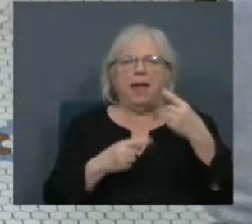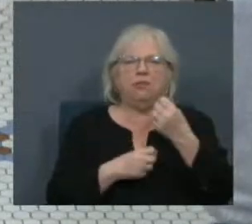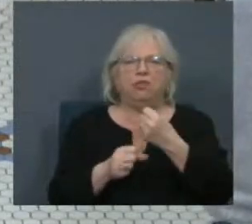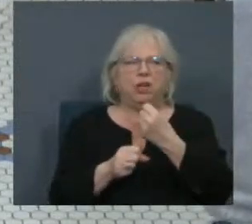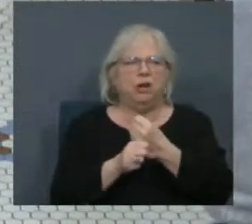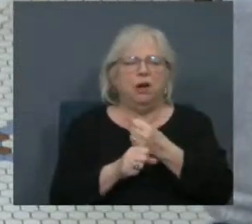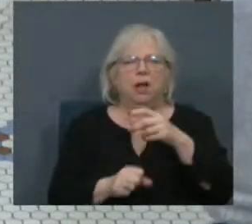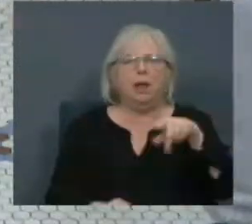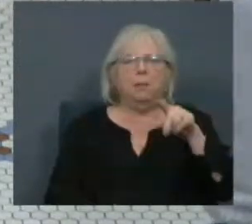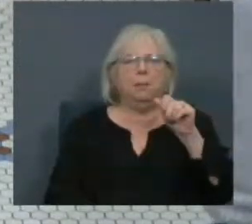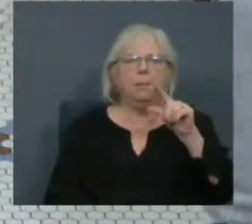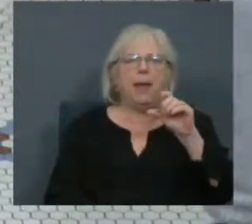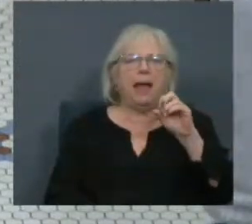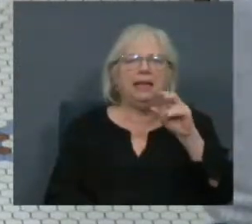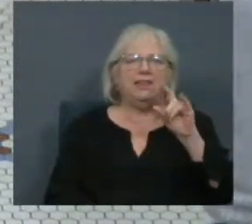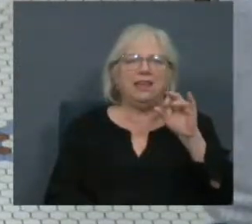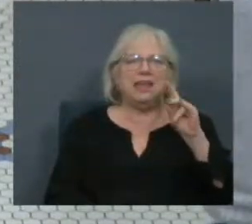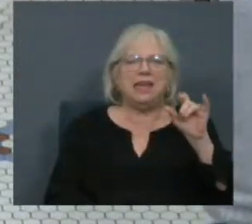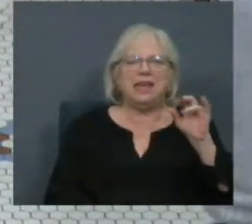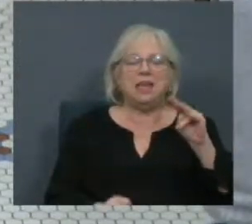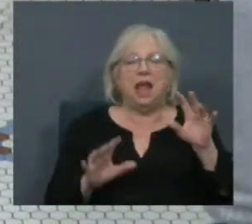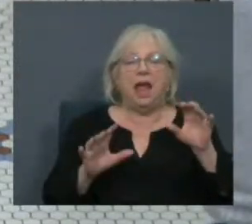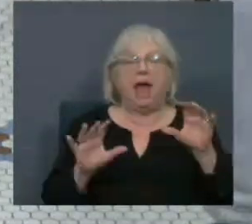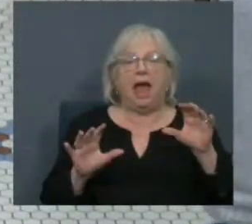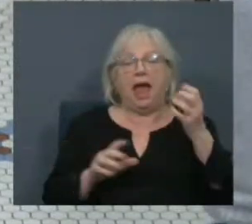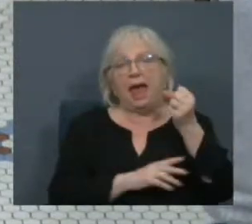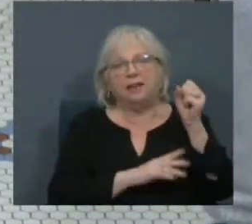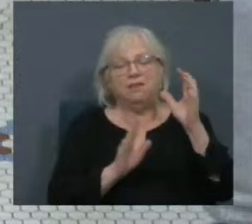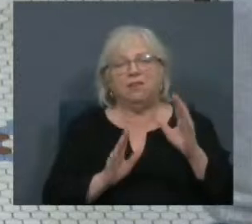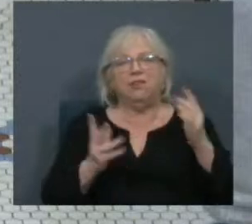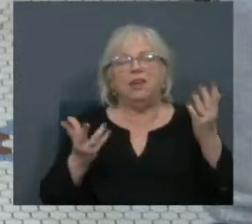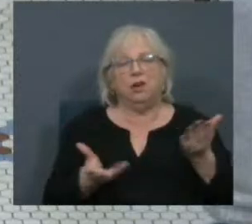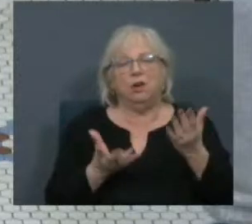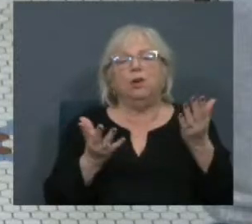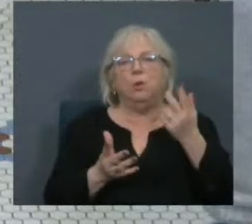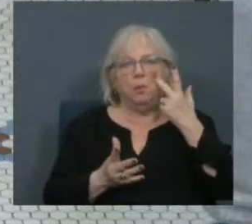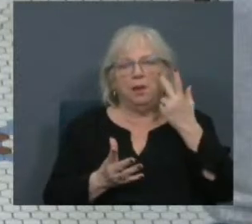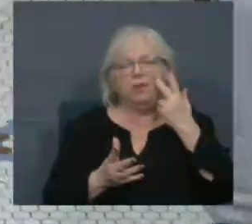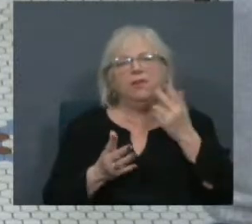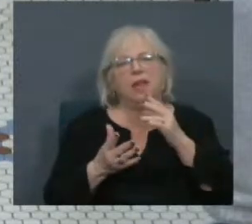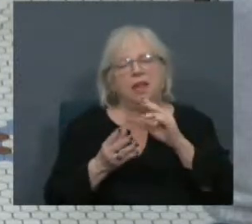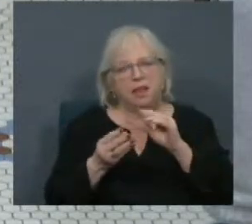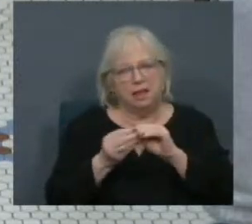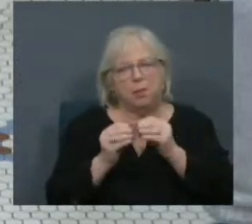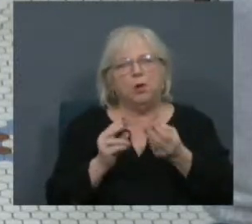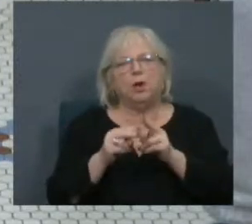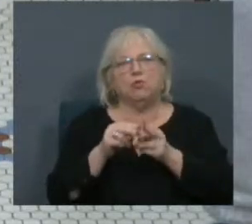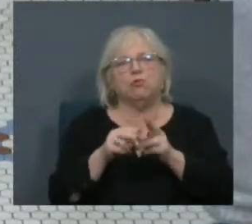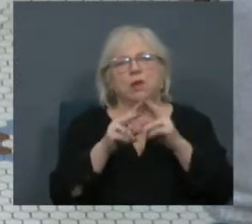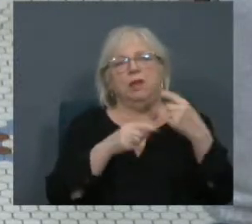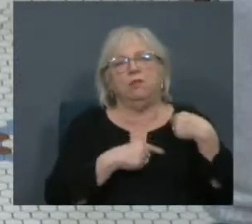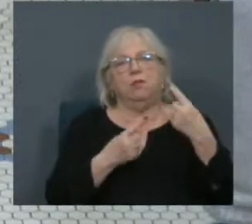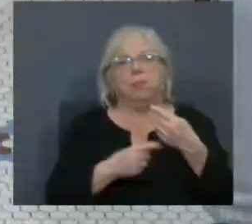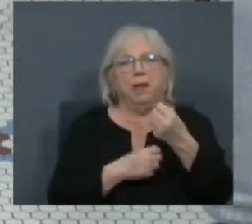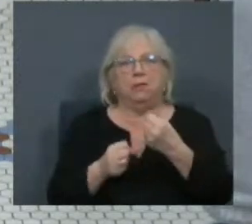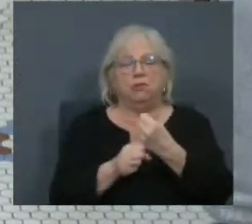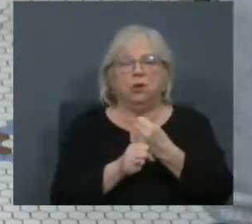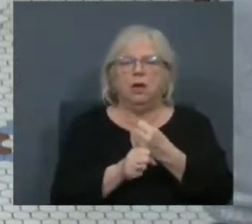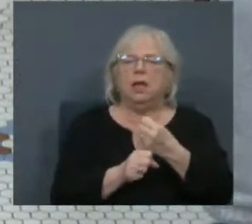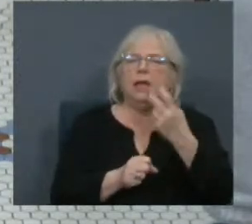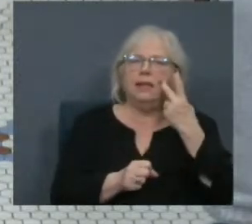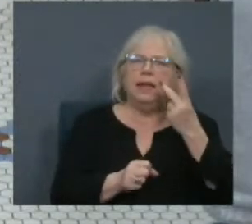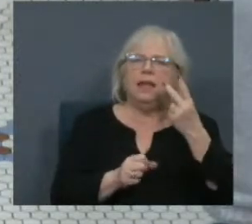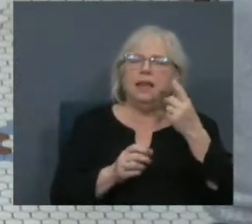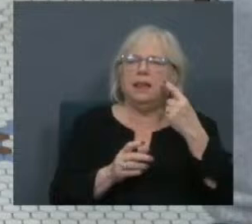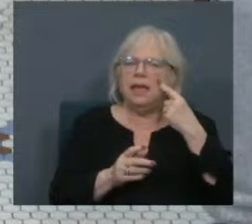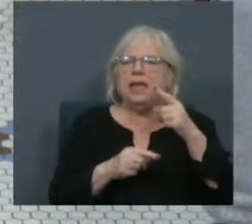Palestinian activists here is something that we have been seeing rise significantly over the last year. And again, thinking of ways and alternatives that I